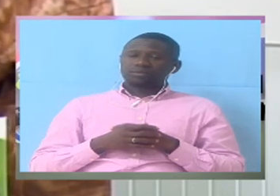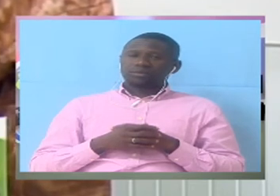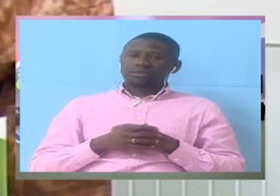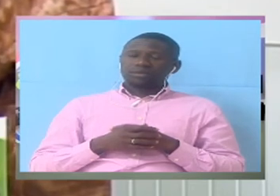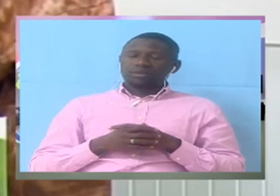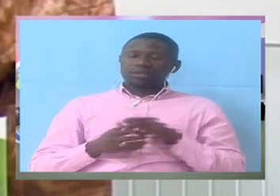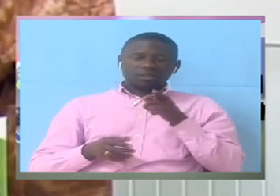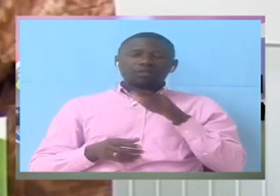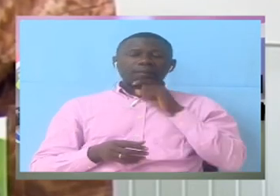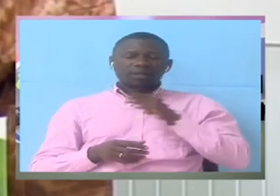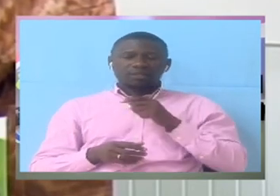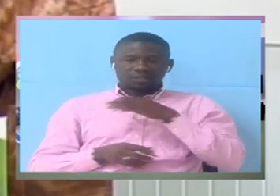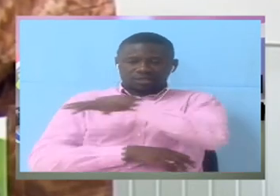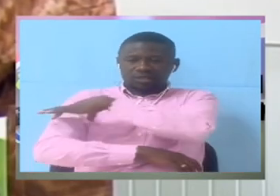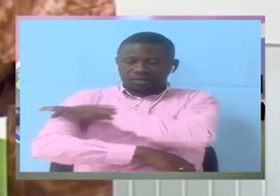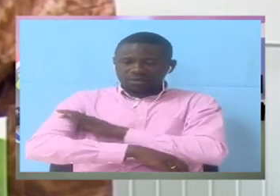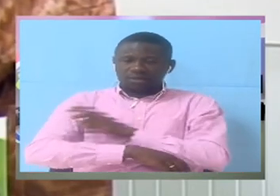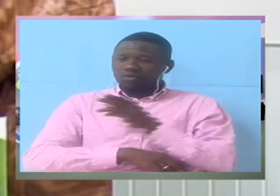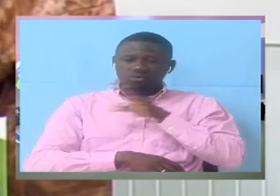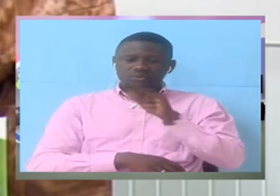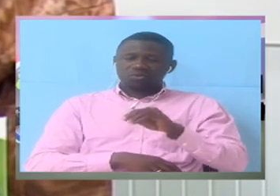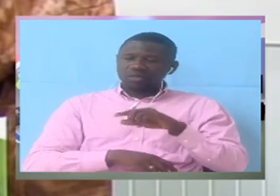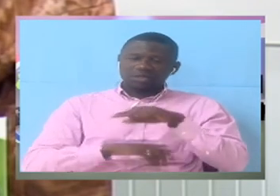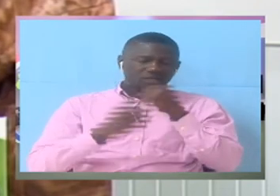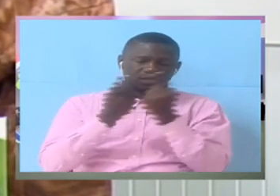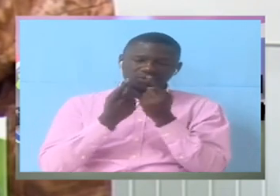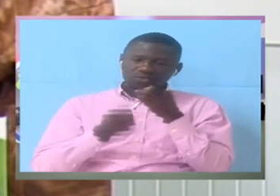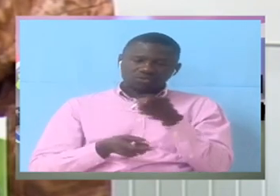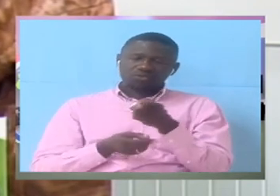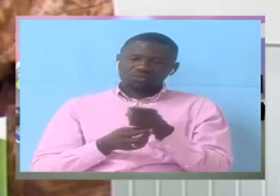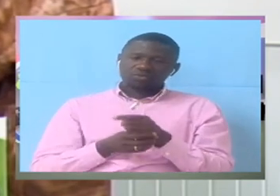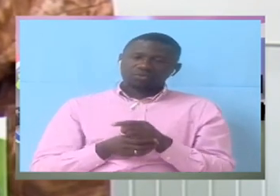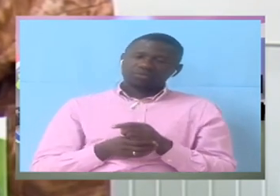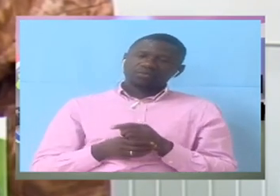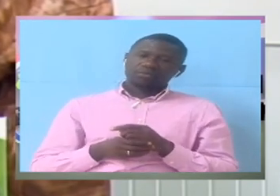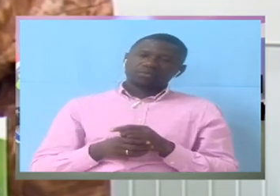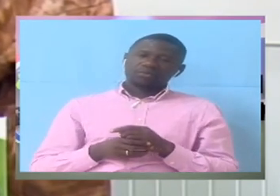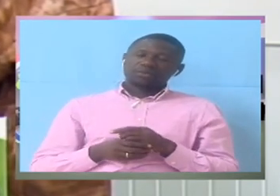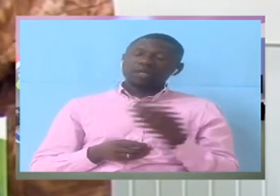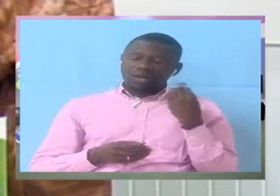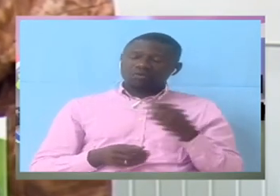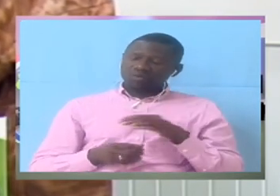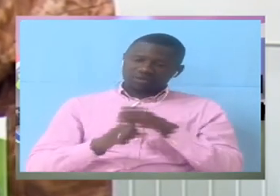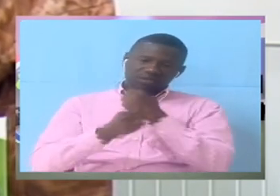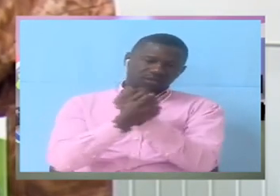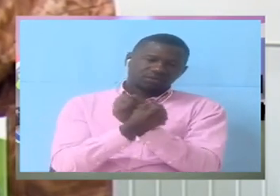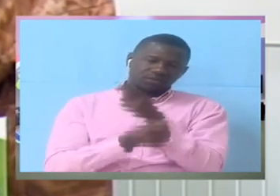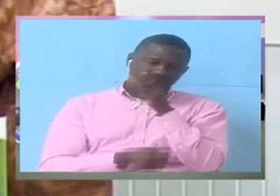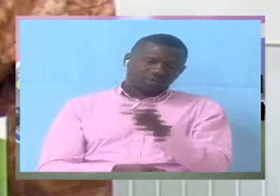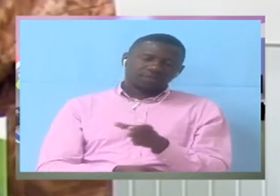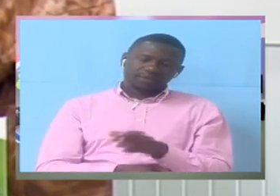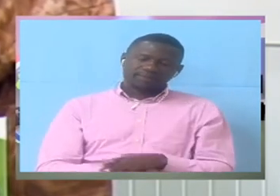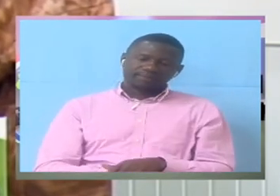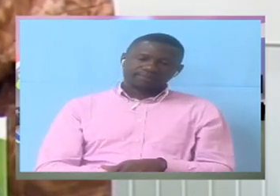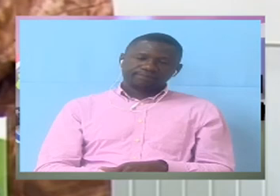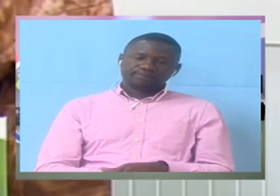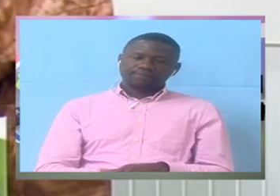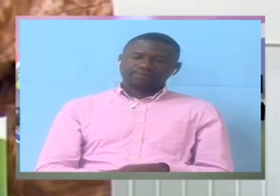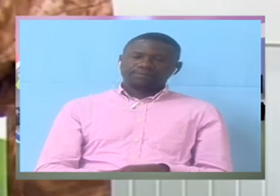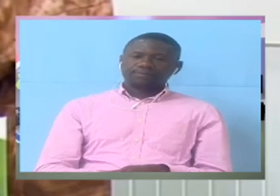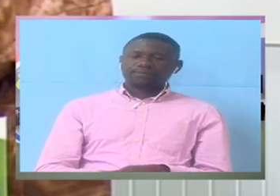this man is a captain. He didn't do anything to you. Give him the respect. That's how we captured him.